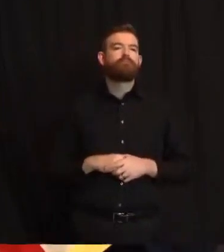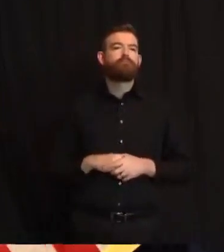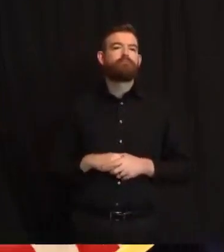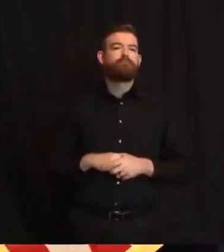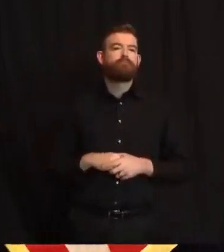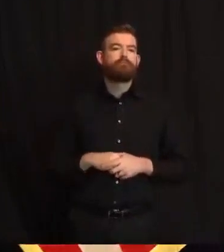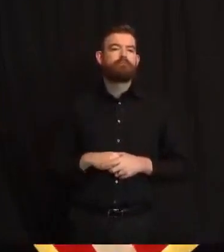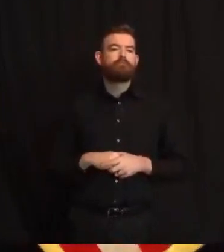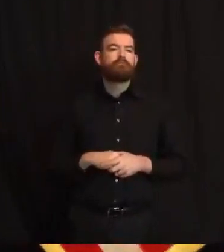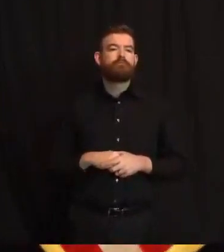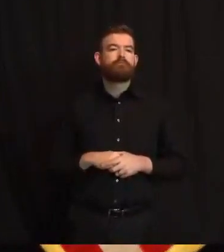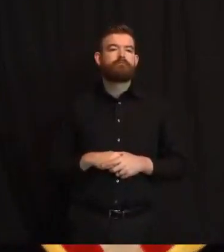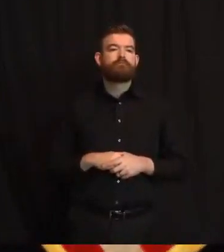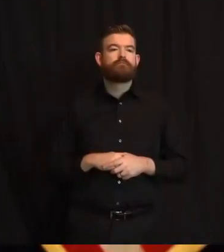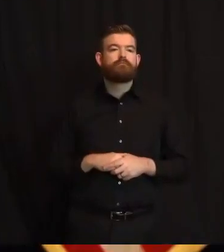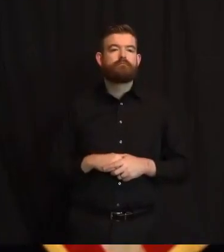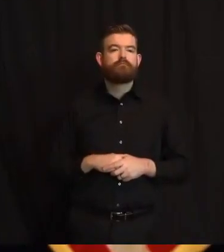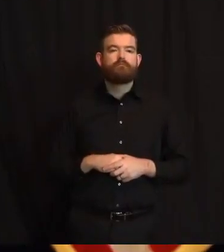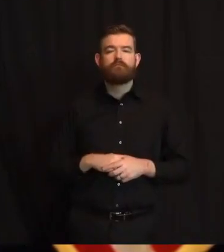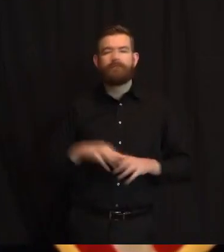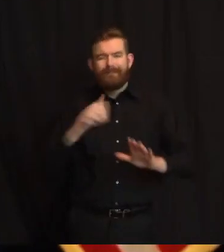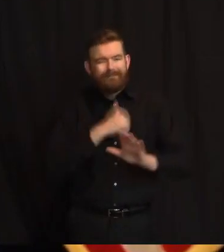couple of your questions there.